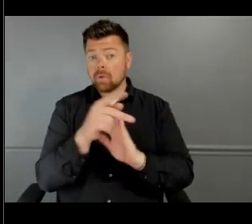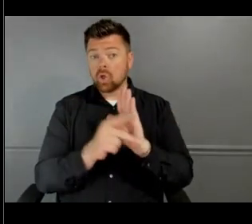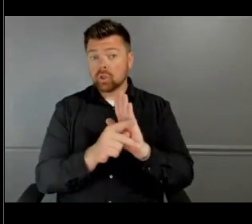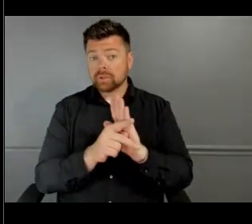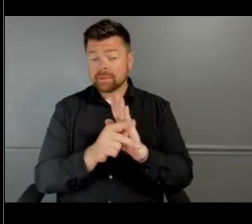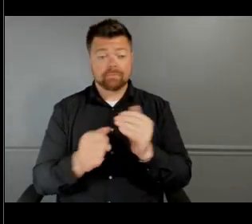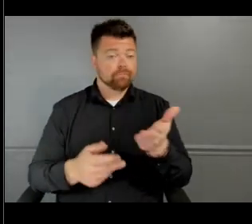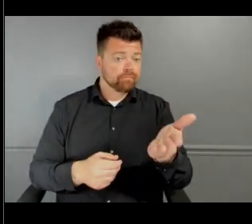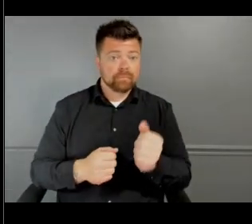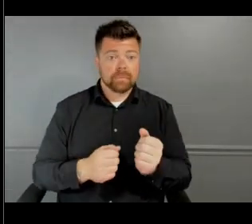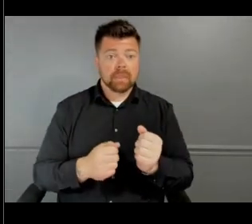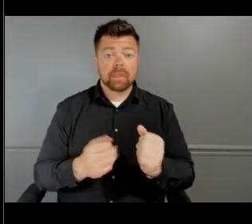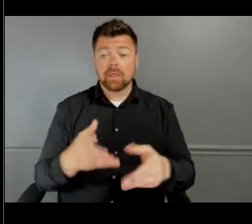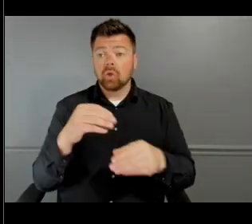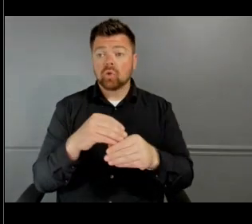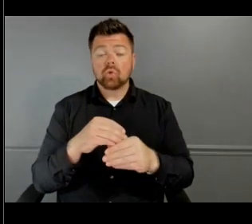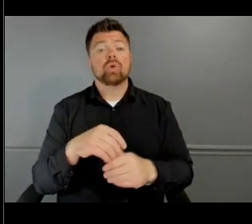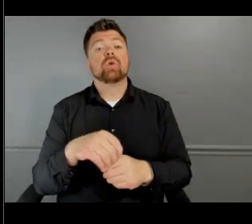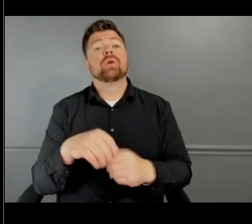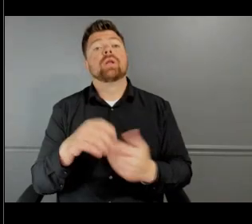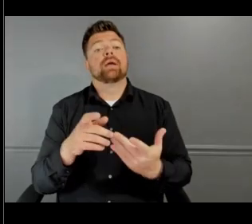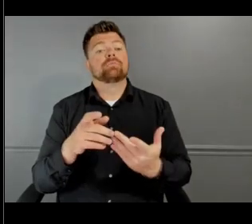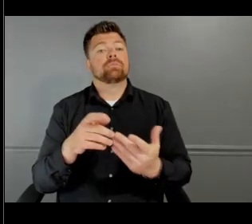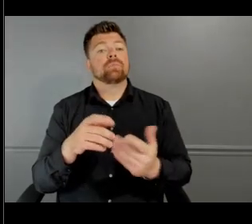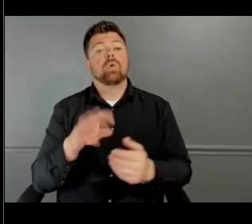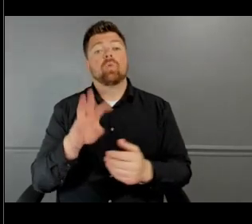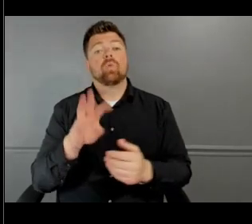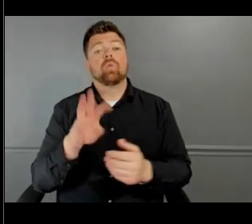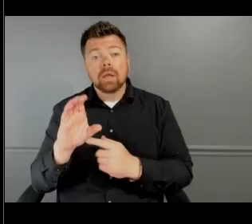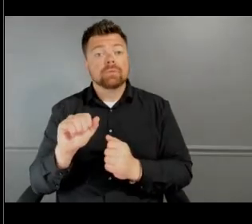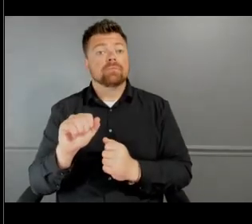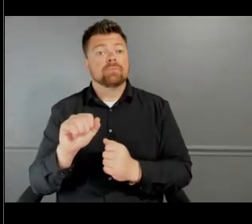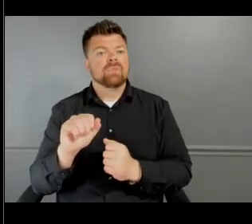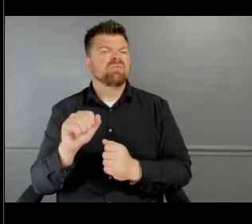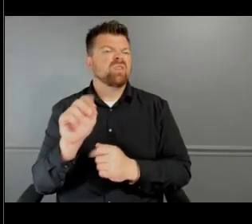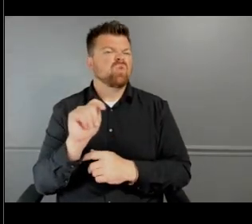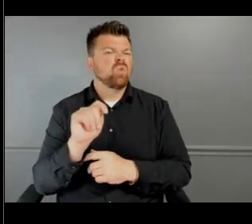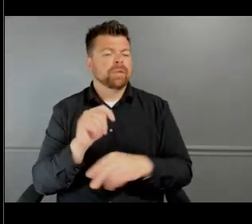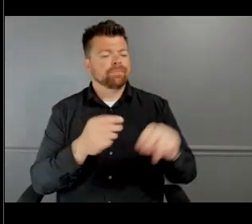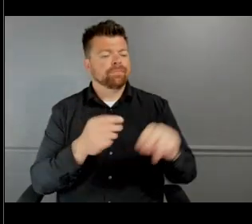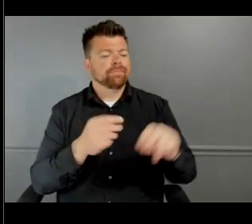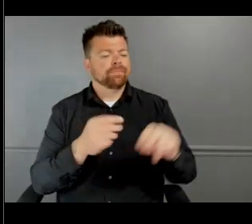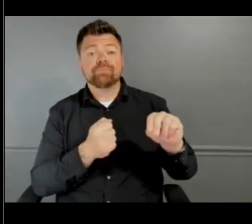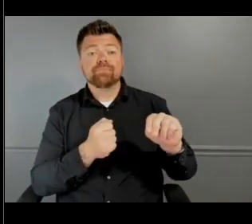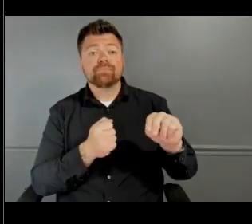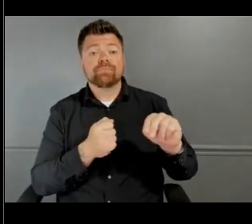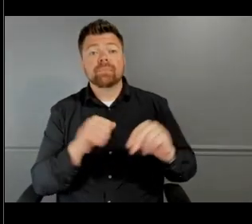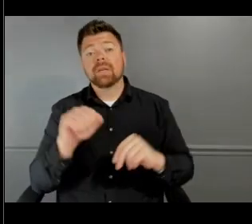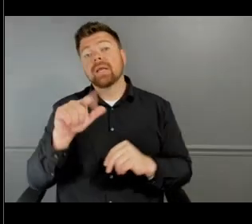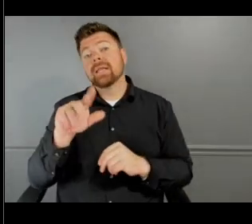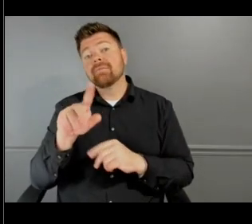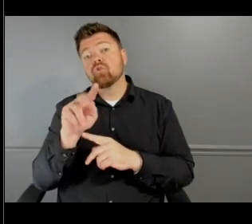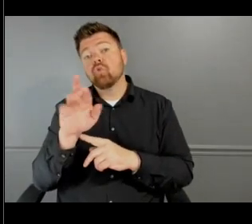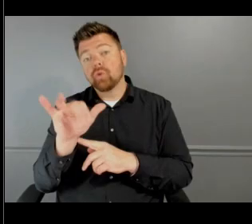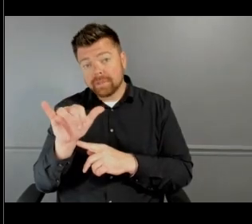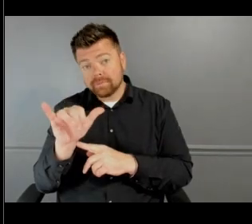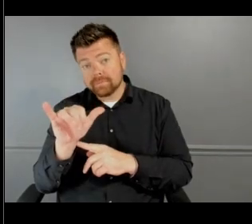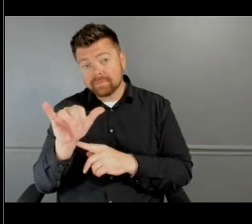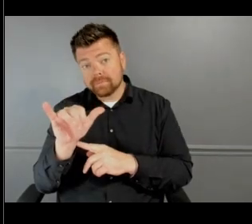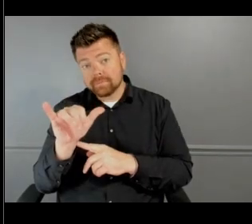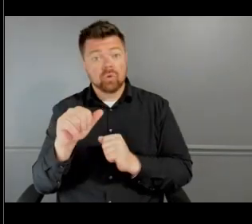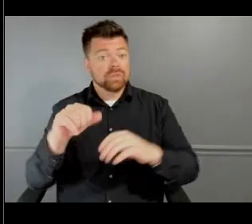as containing a water closet, also known as a toilet, a lavatory, also known as a